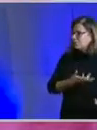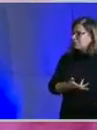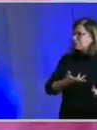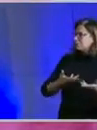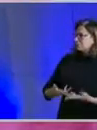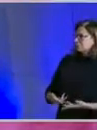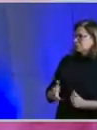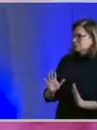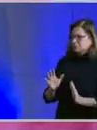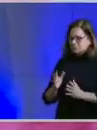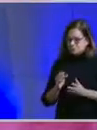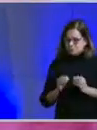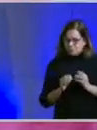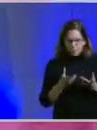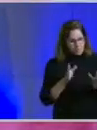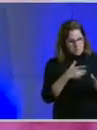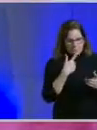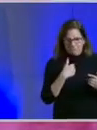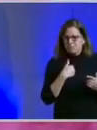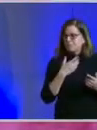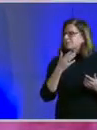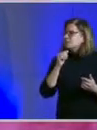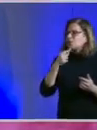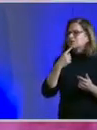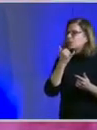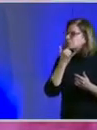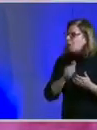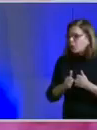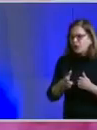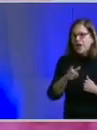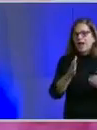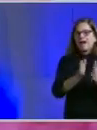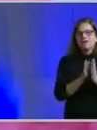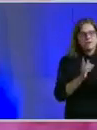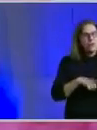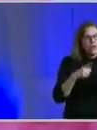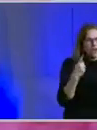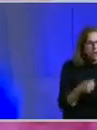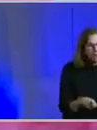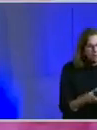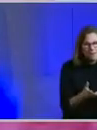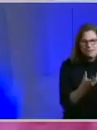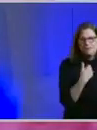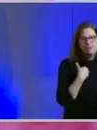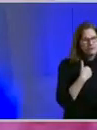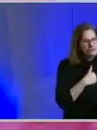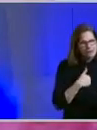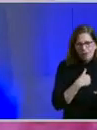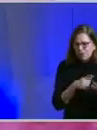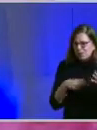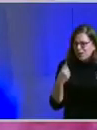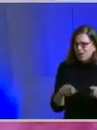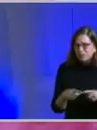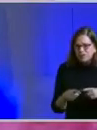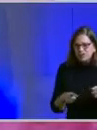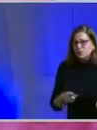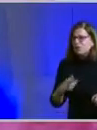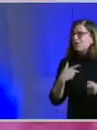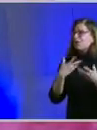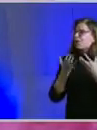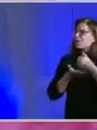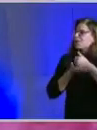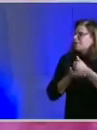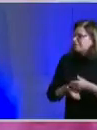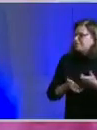are treating what those kids are coming into those classrooms with to make sure that we are putting them on that pathway to healing,